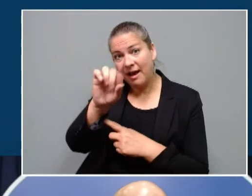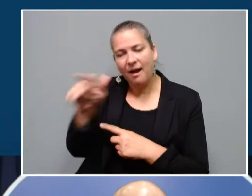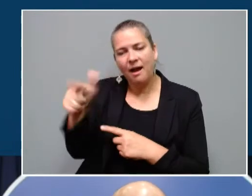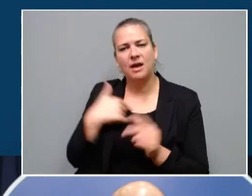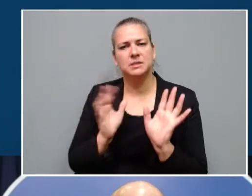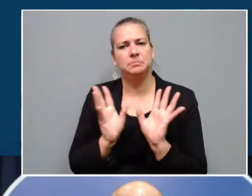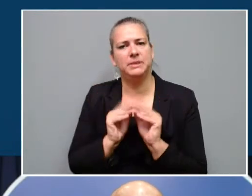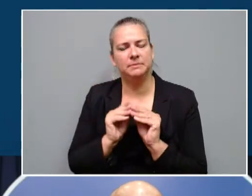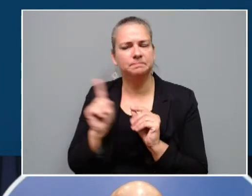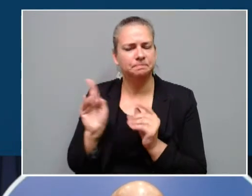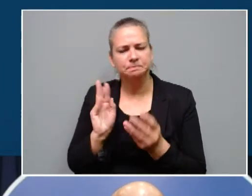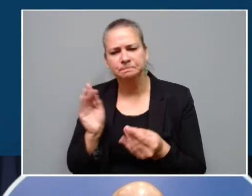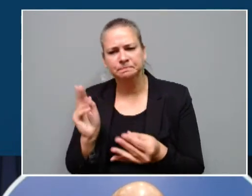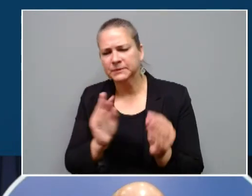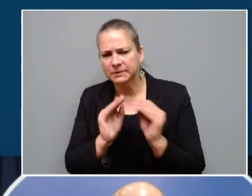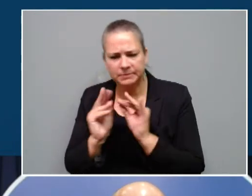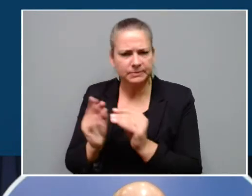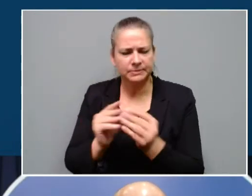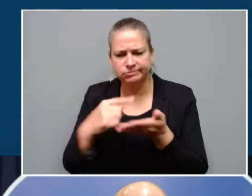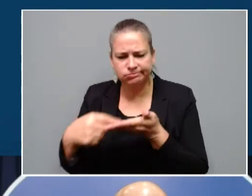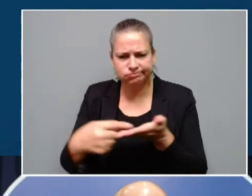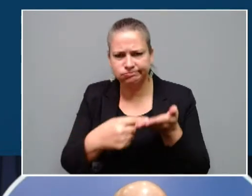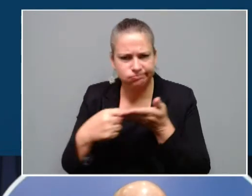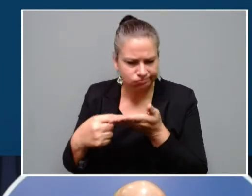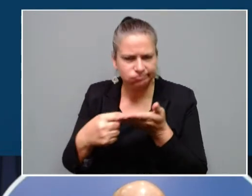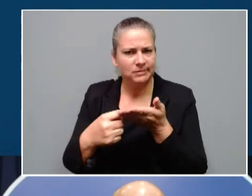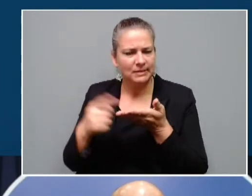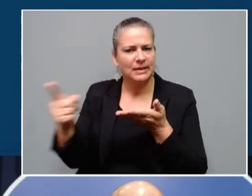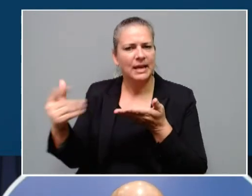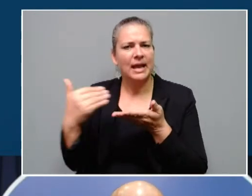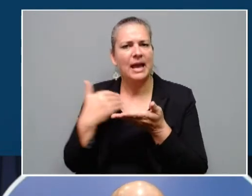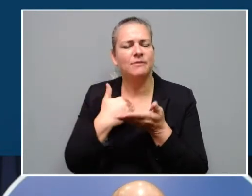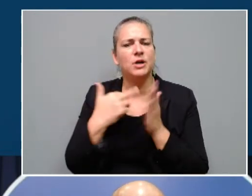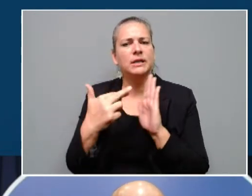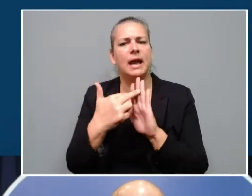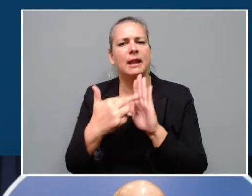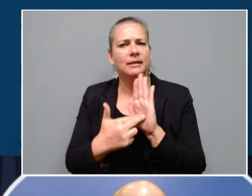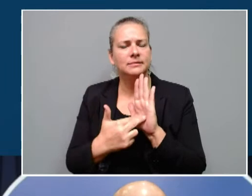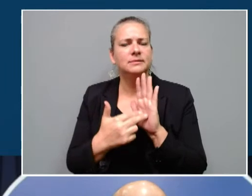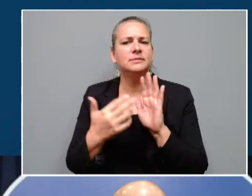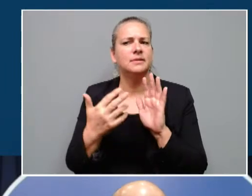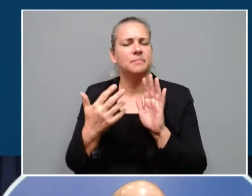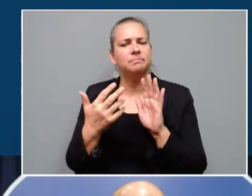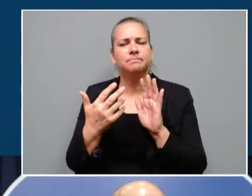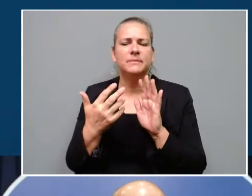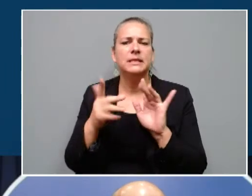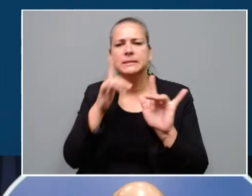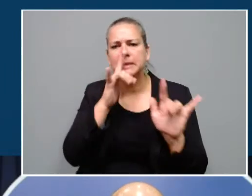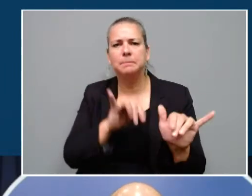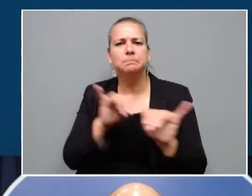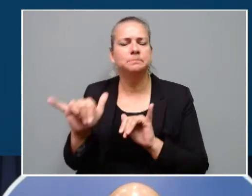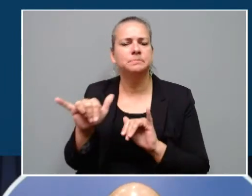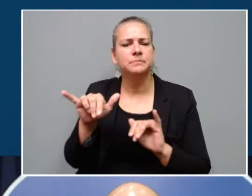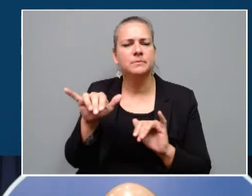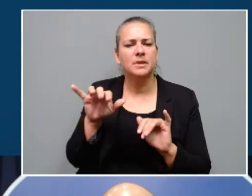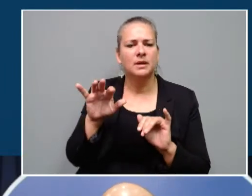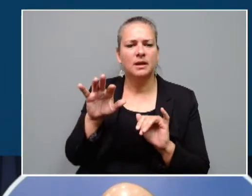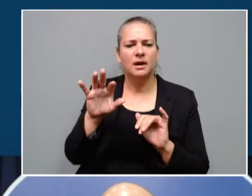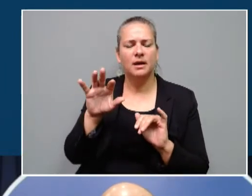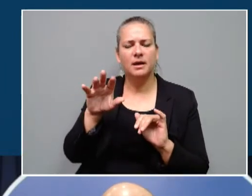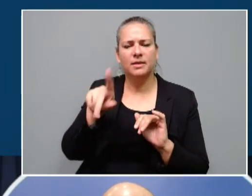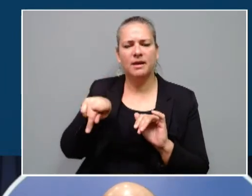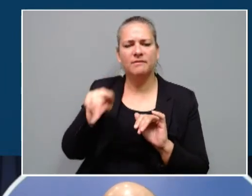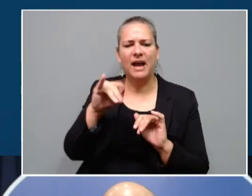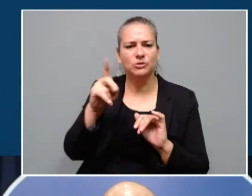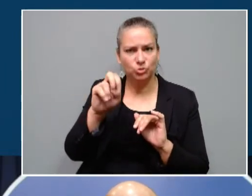recommended guidelines very similar or identical to what the Pfizer booster would say, so that people who are 65